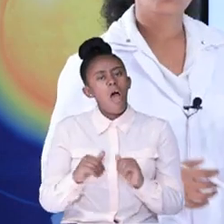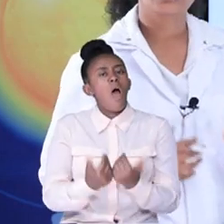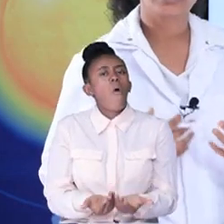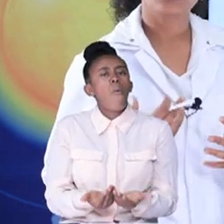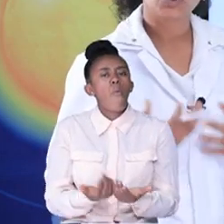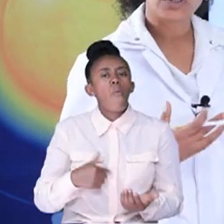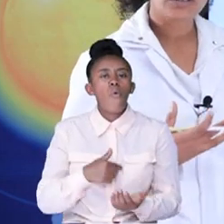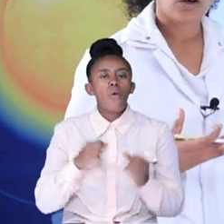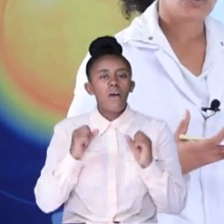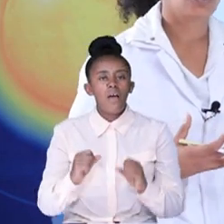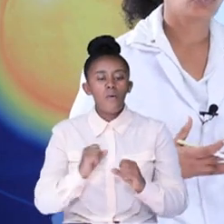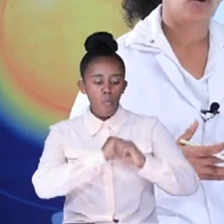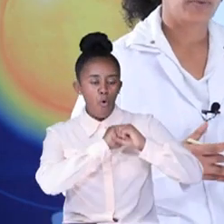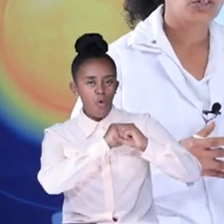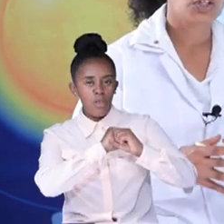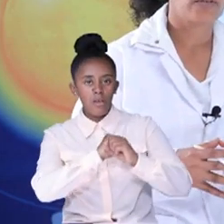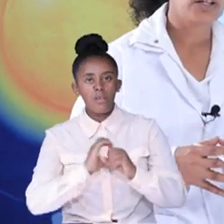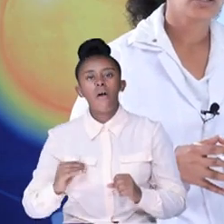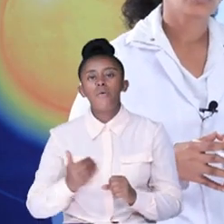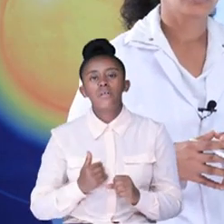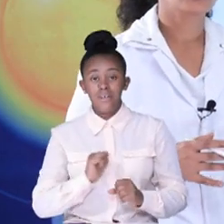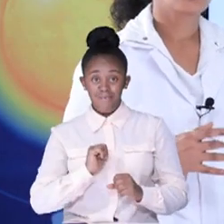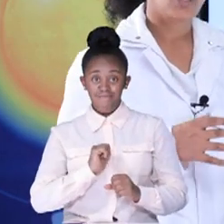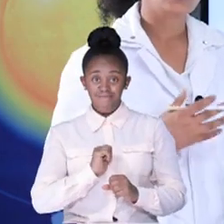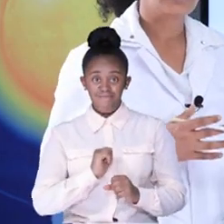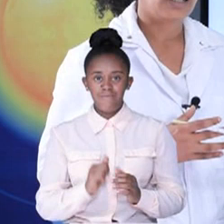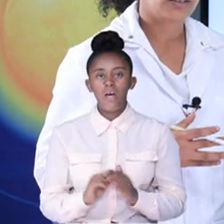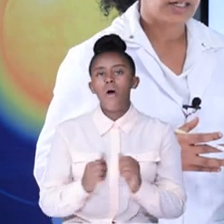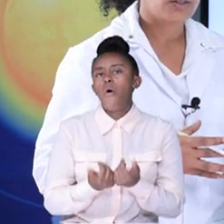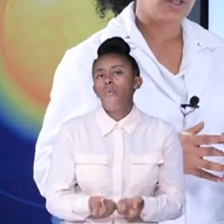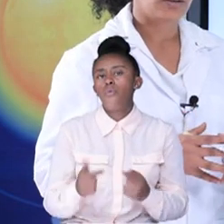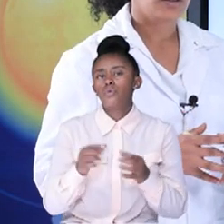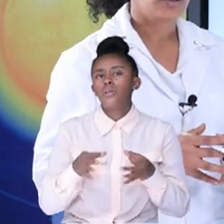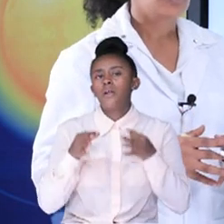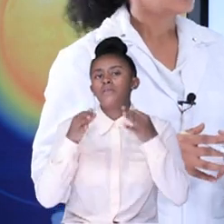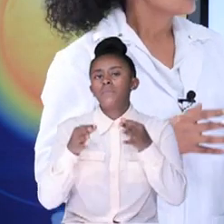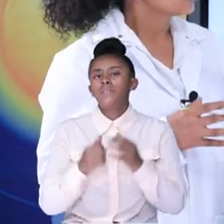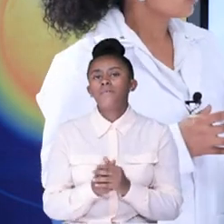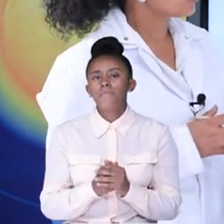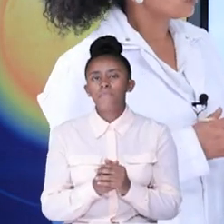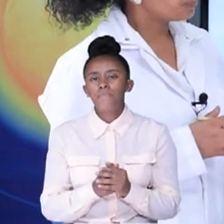how we can protect ourselves from HIV and how it can transmit.